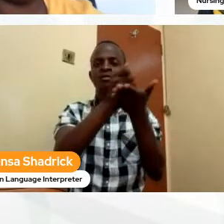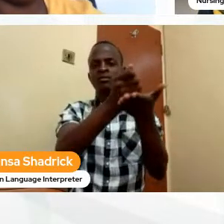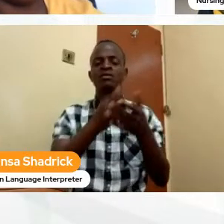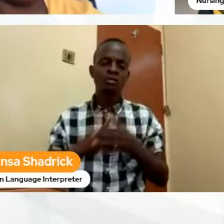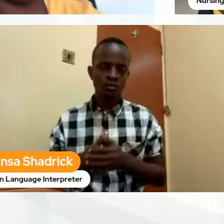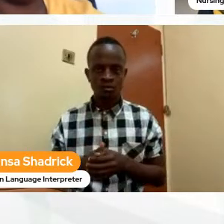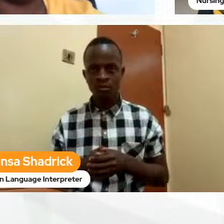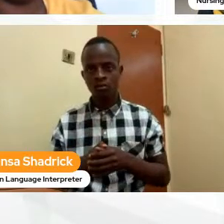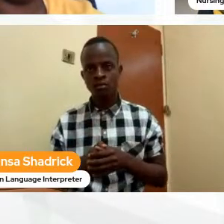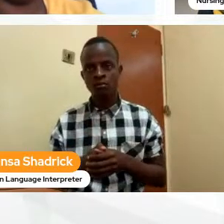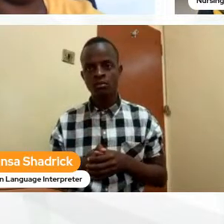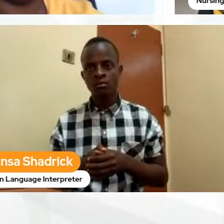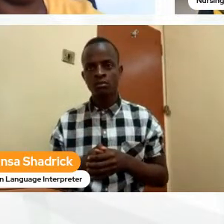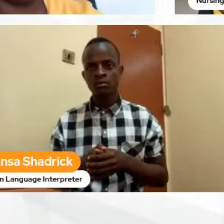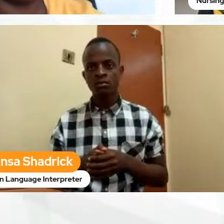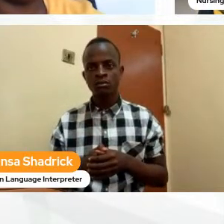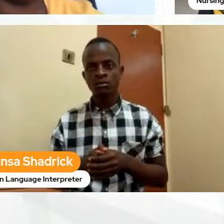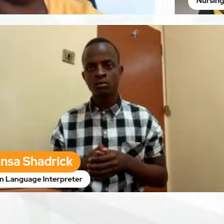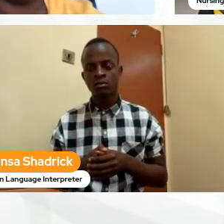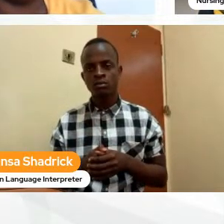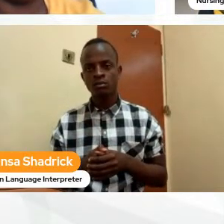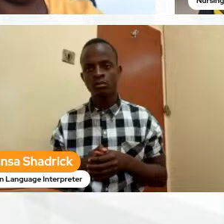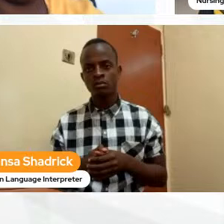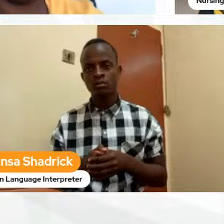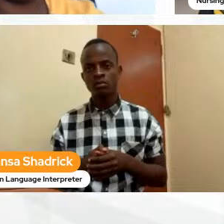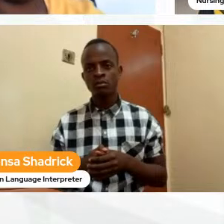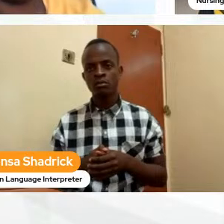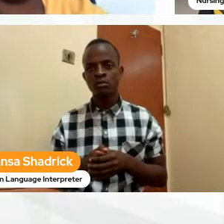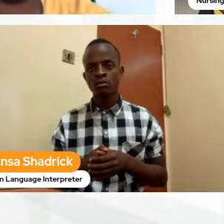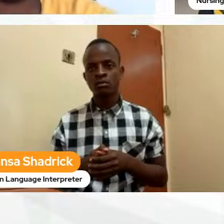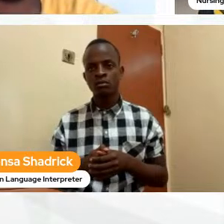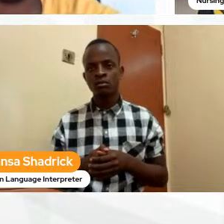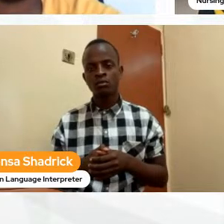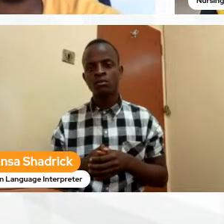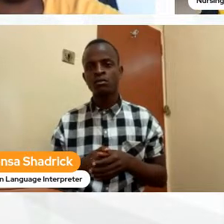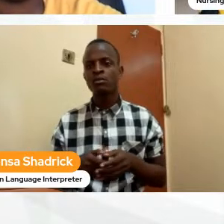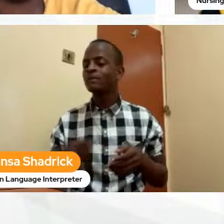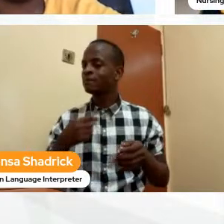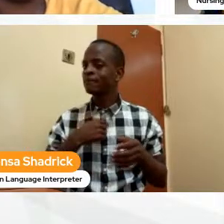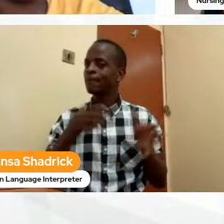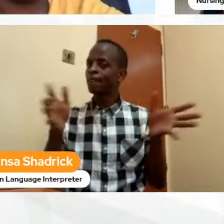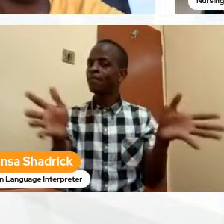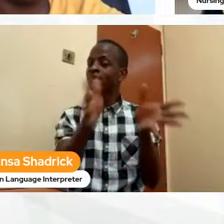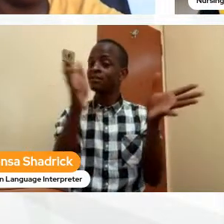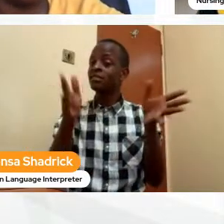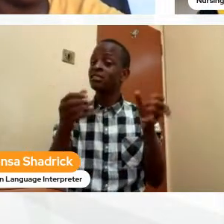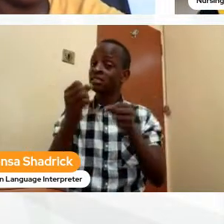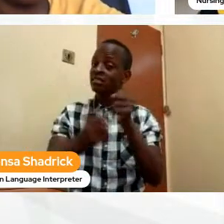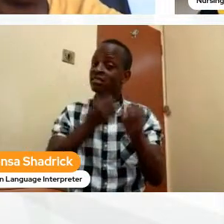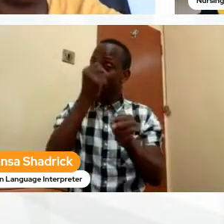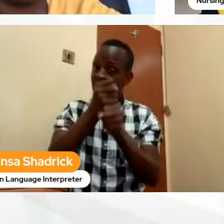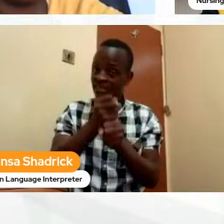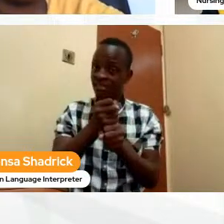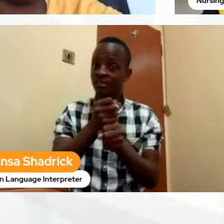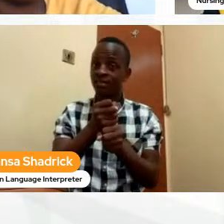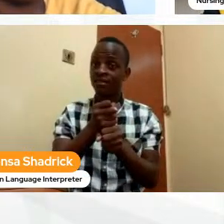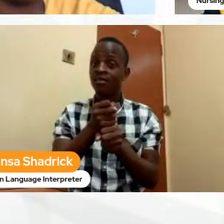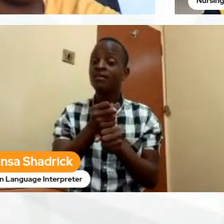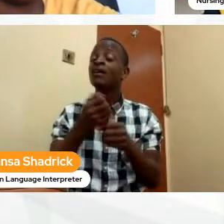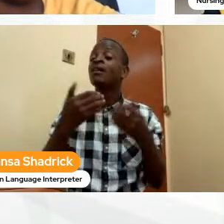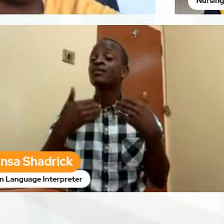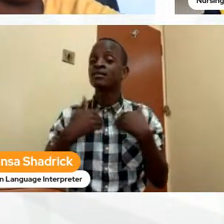able to come and attend. And you attest to the fact that each year we do